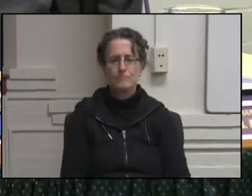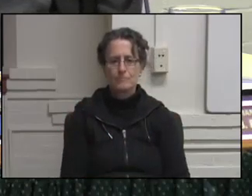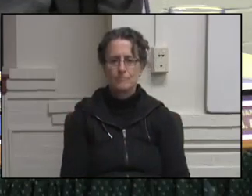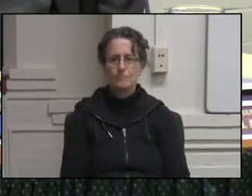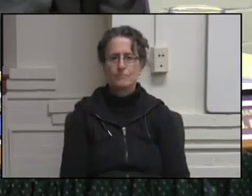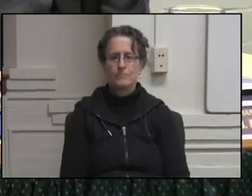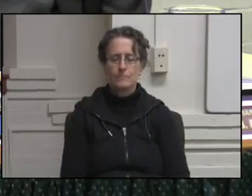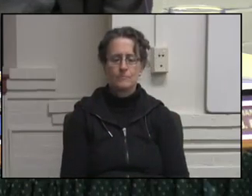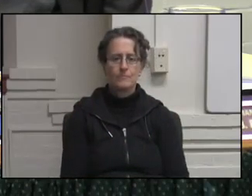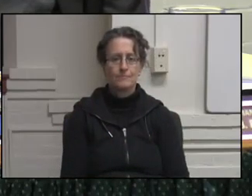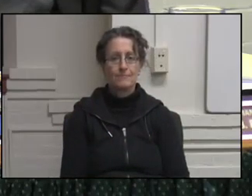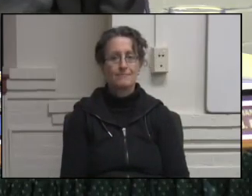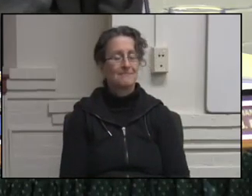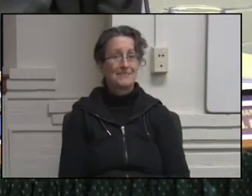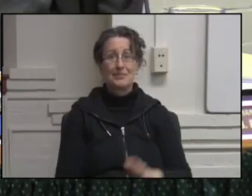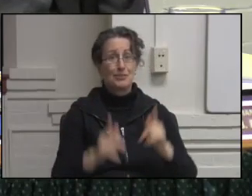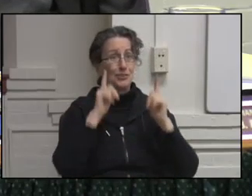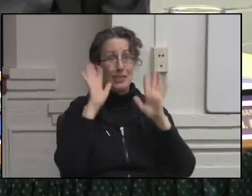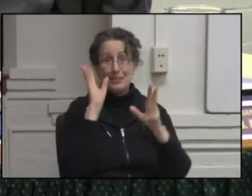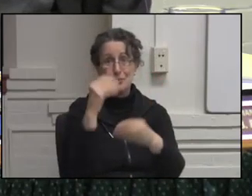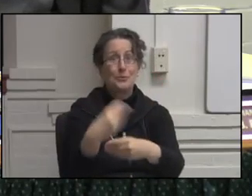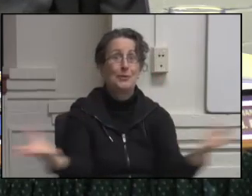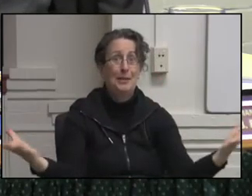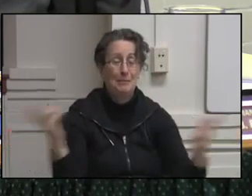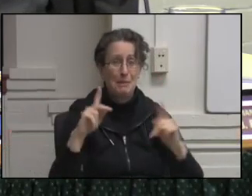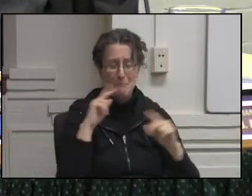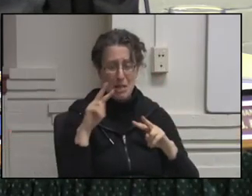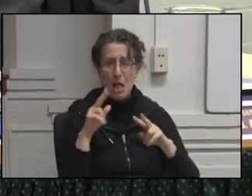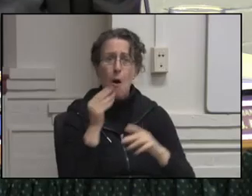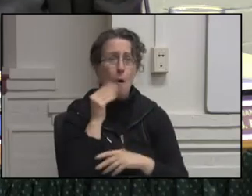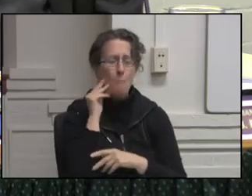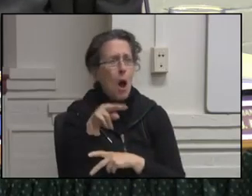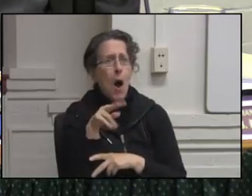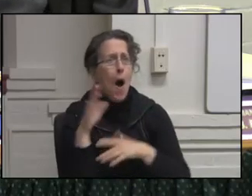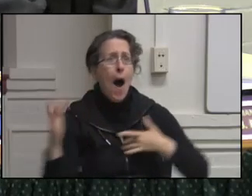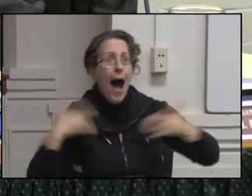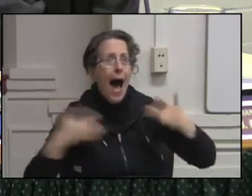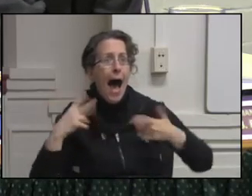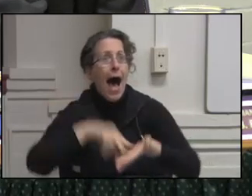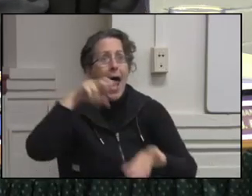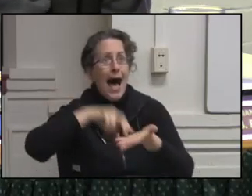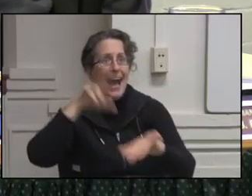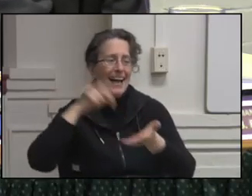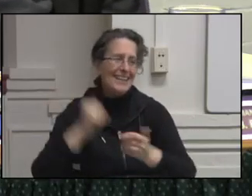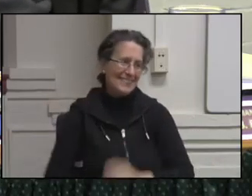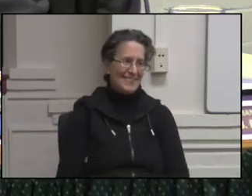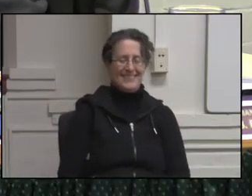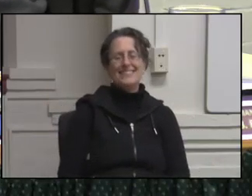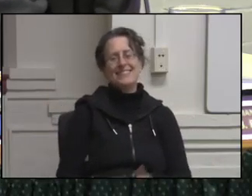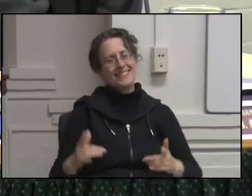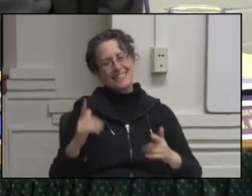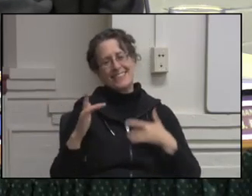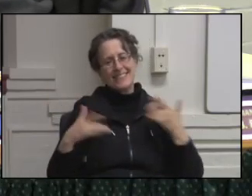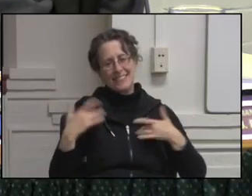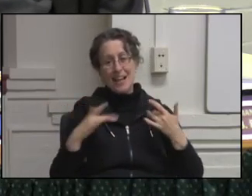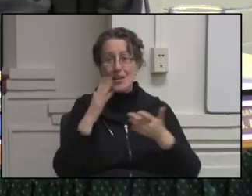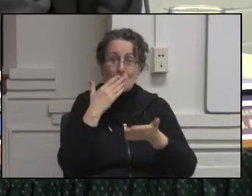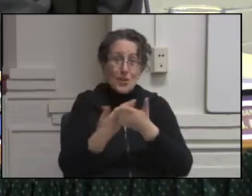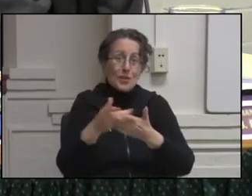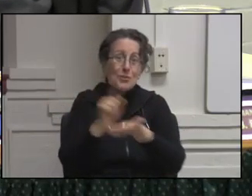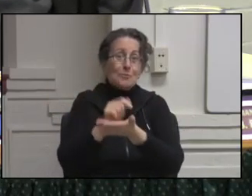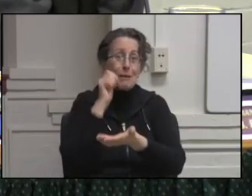which makes for great TV. That's right. Great TV, good headline tomorrow. Yeah,